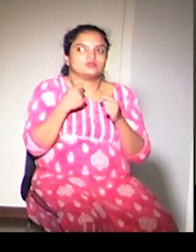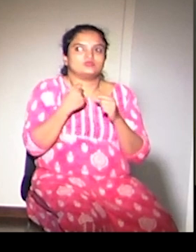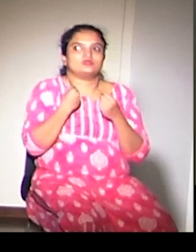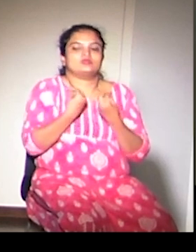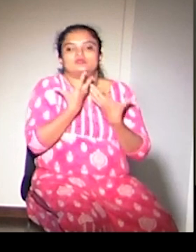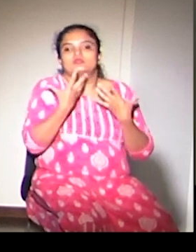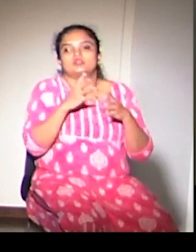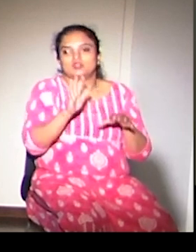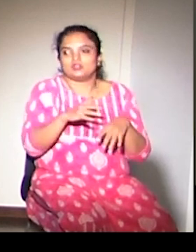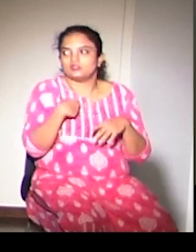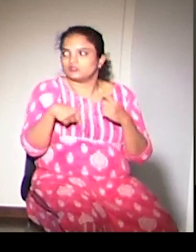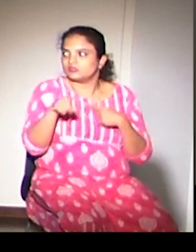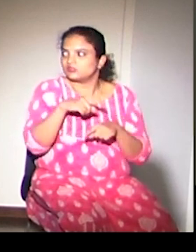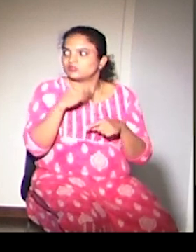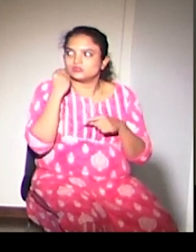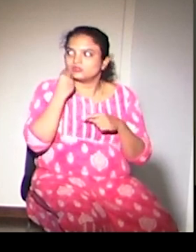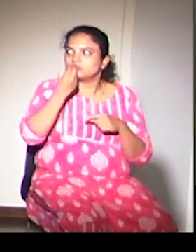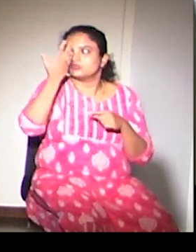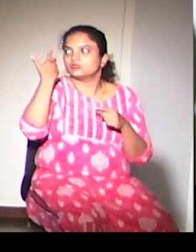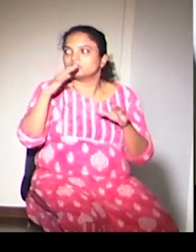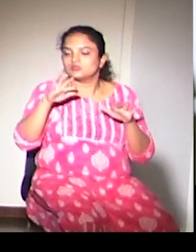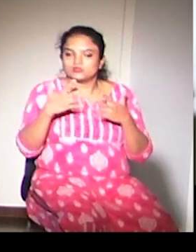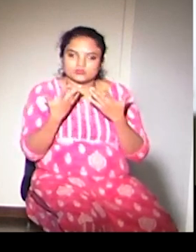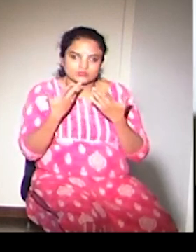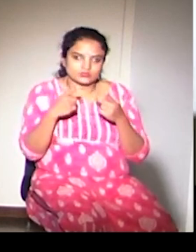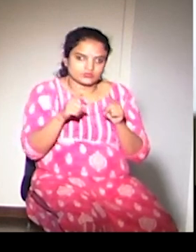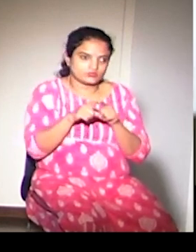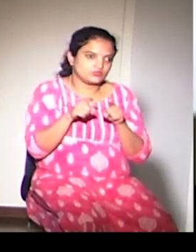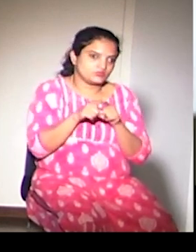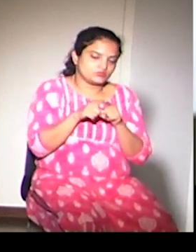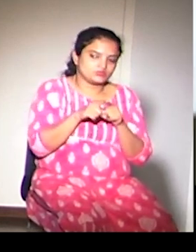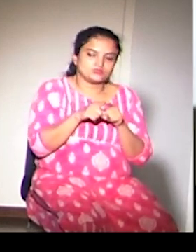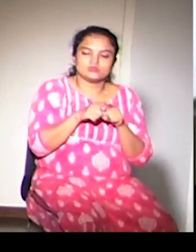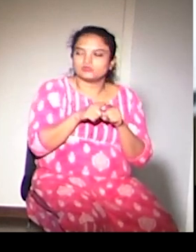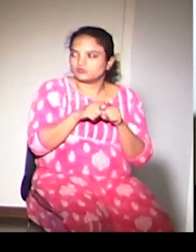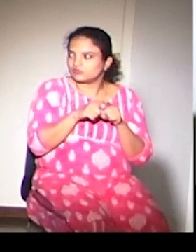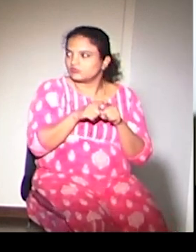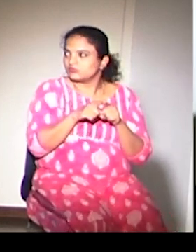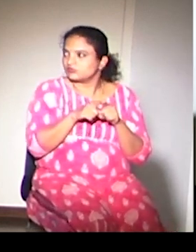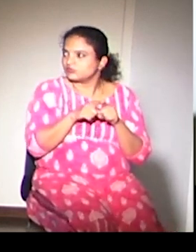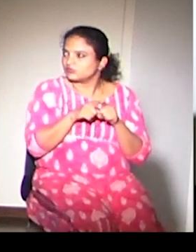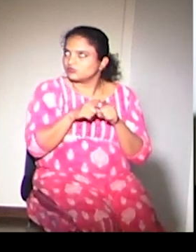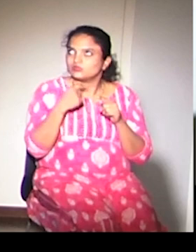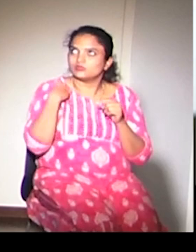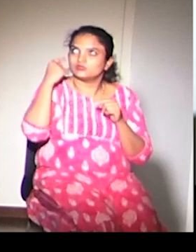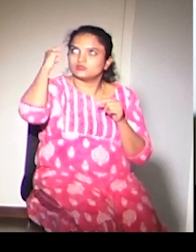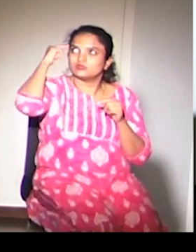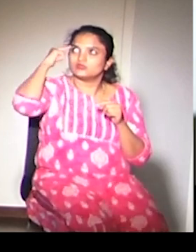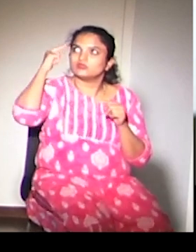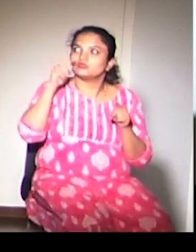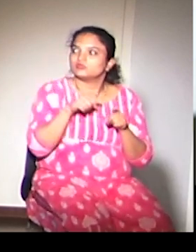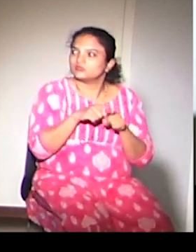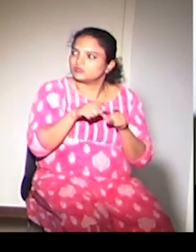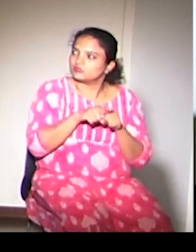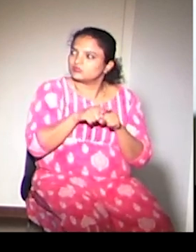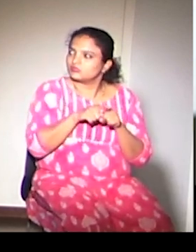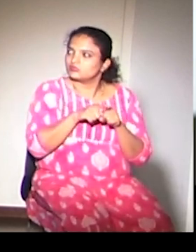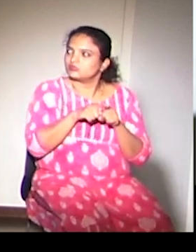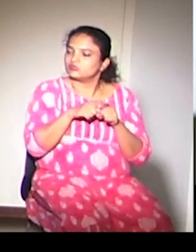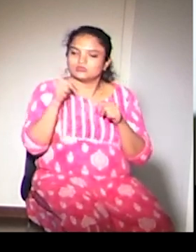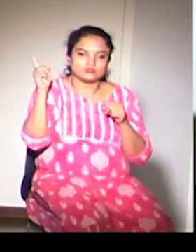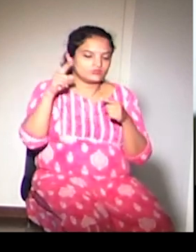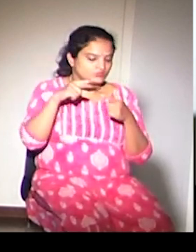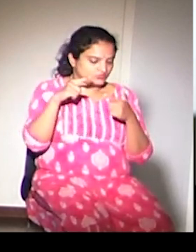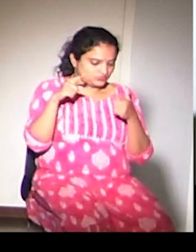you're used to the old weathered monuments. And another place I thought it was a bit jarring